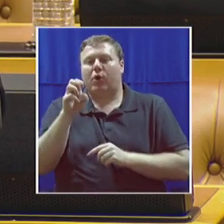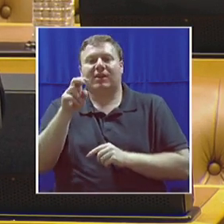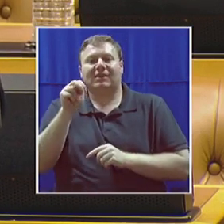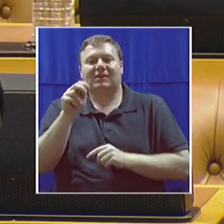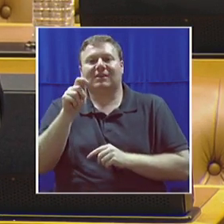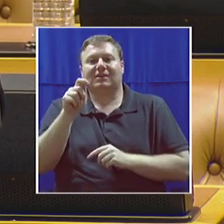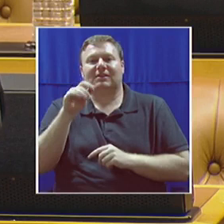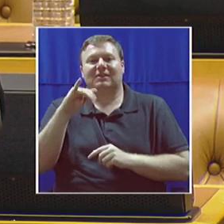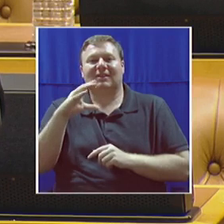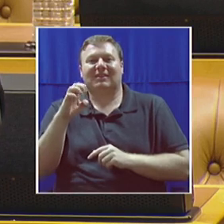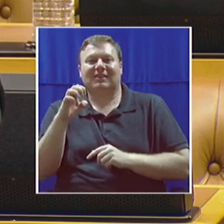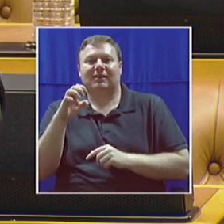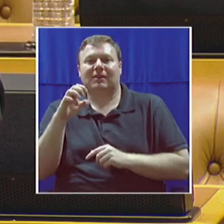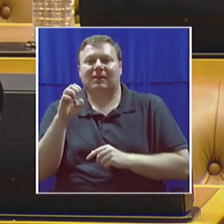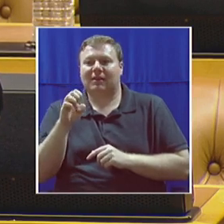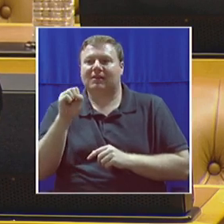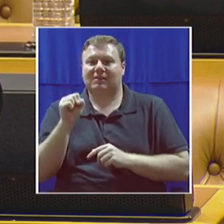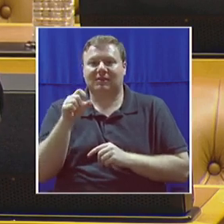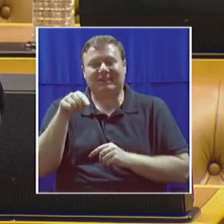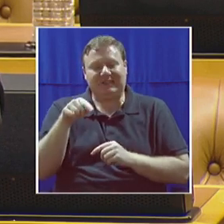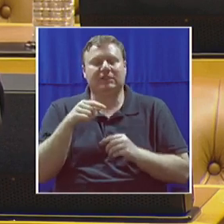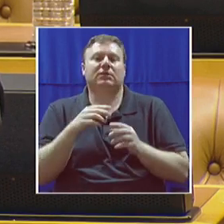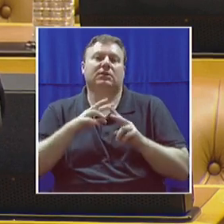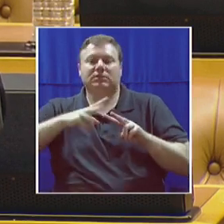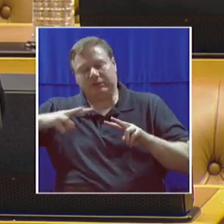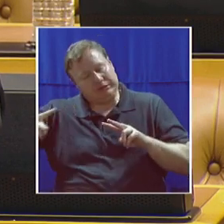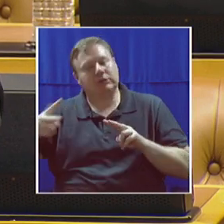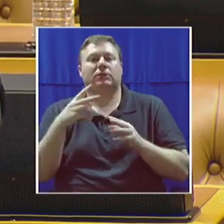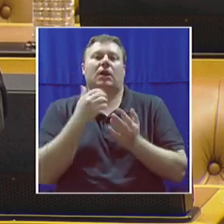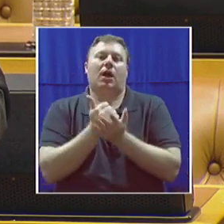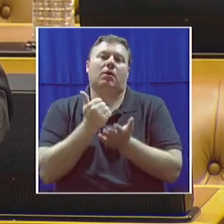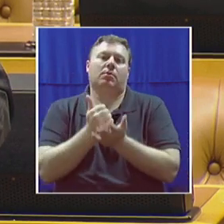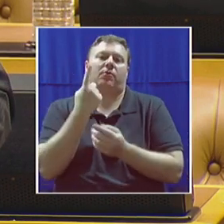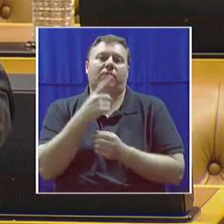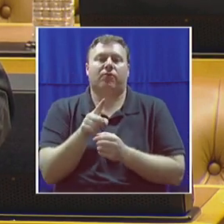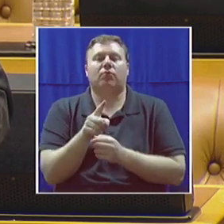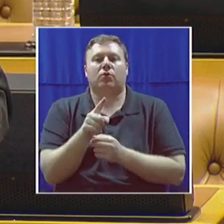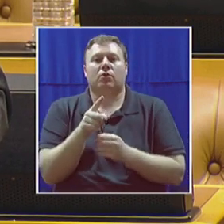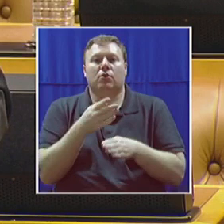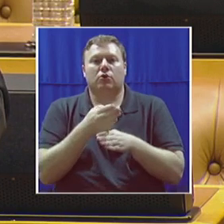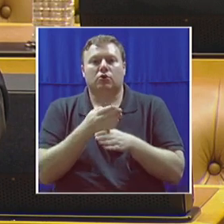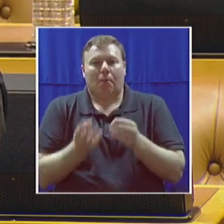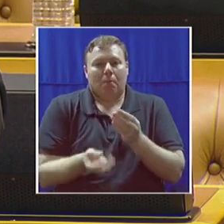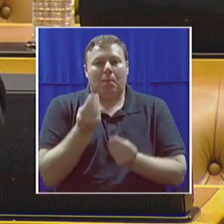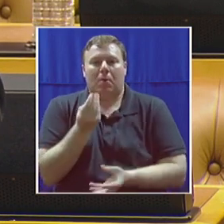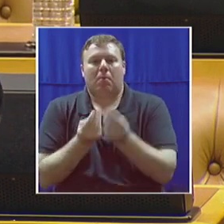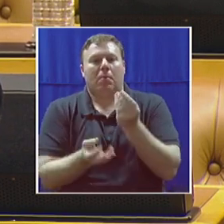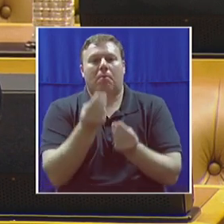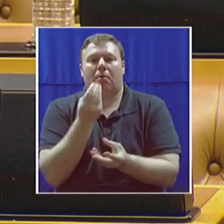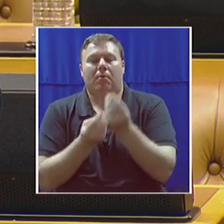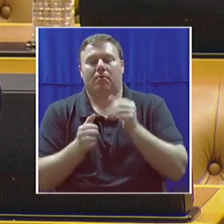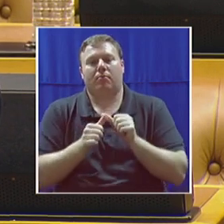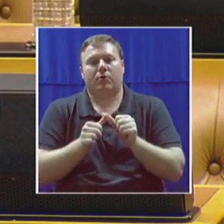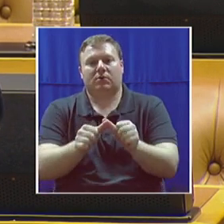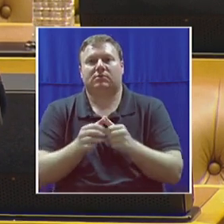the young people employed also in the public youth program such as the known epwp the National Youth